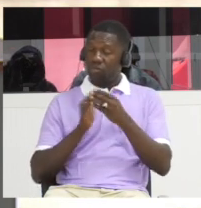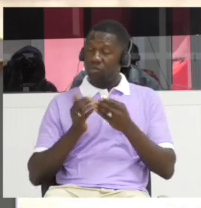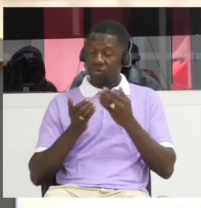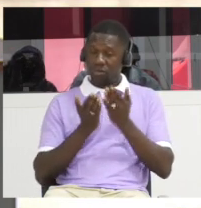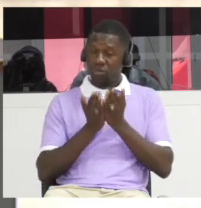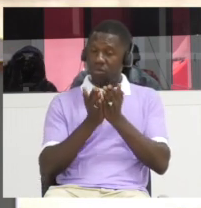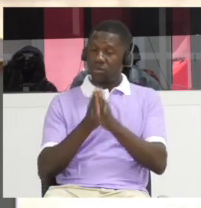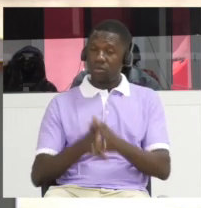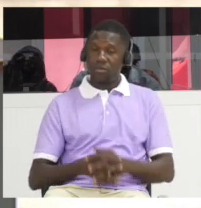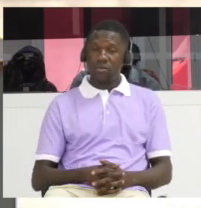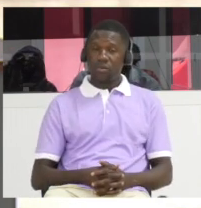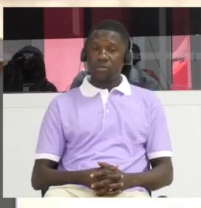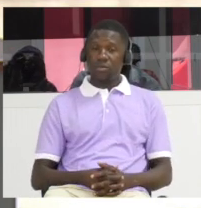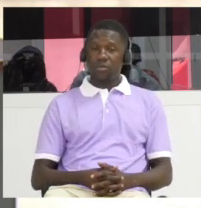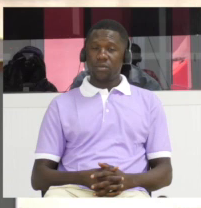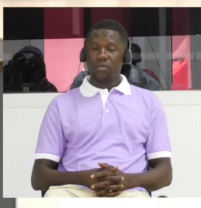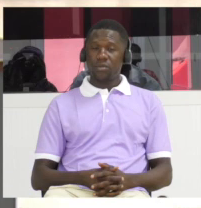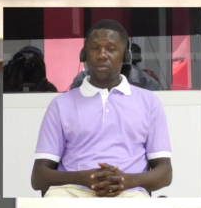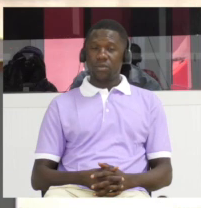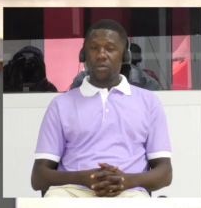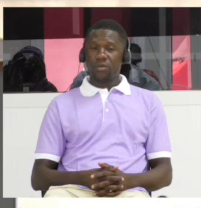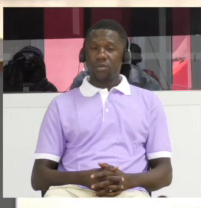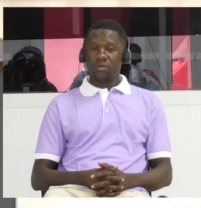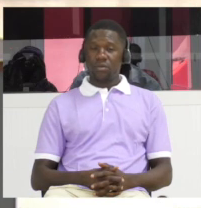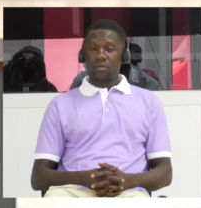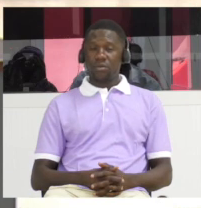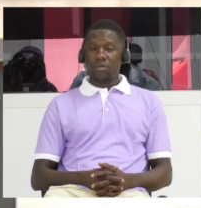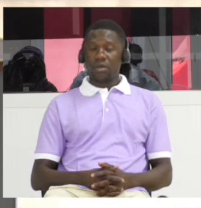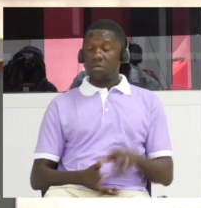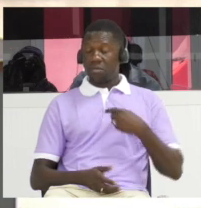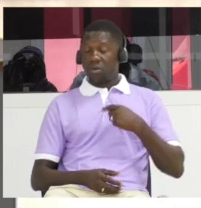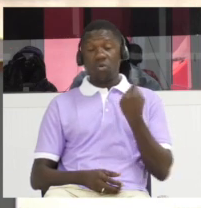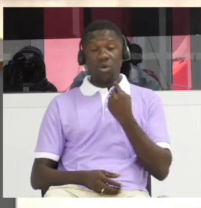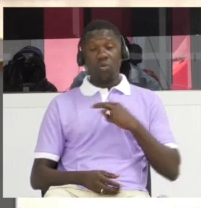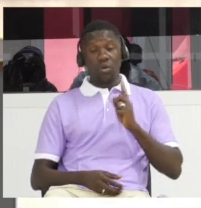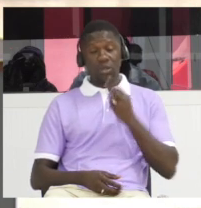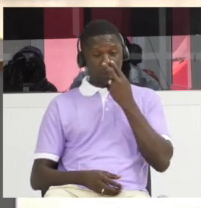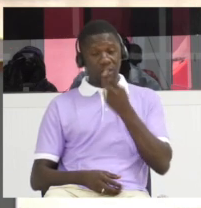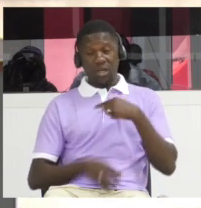American ambassador's car and other vehicles. You know.